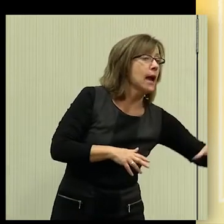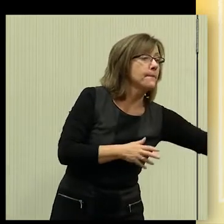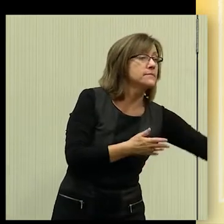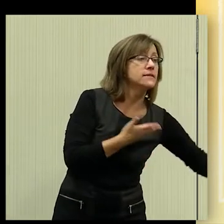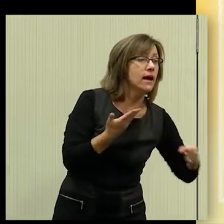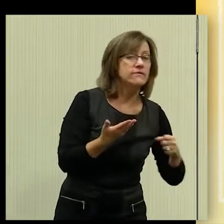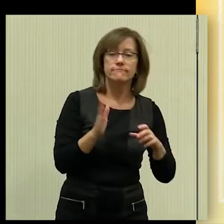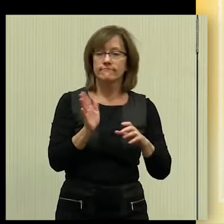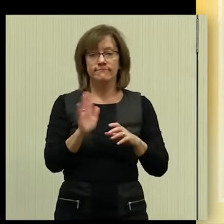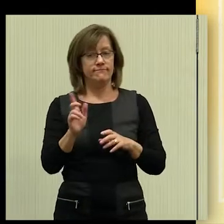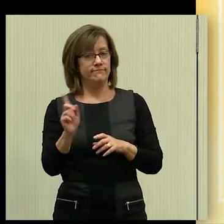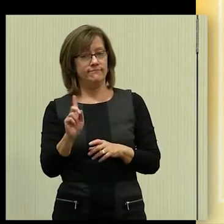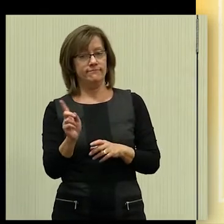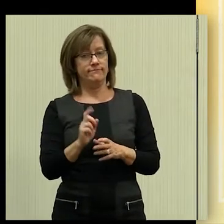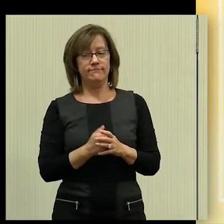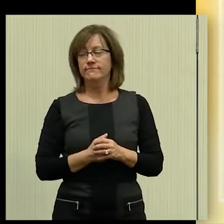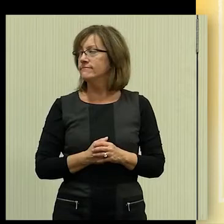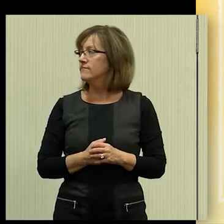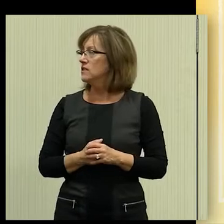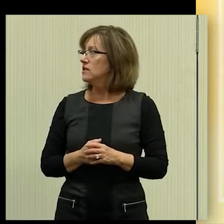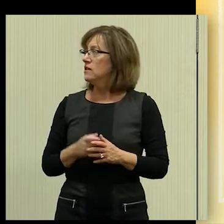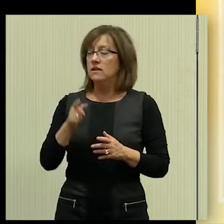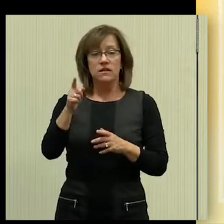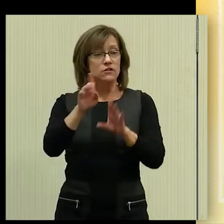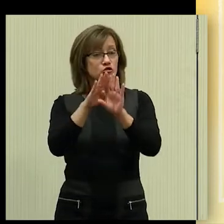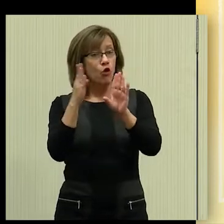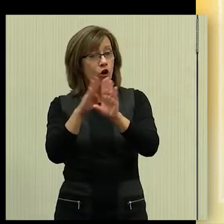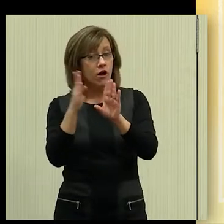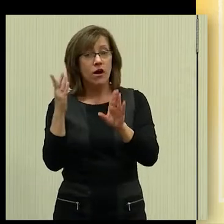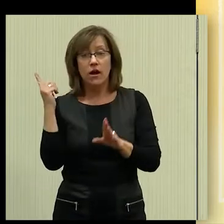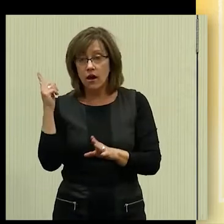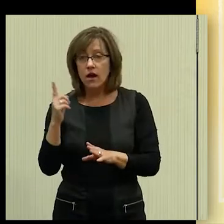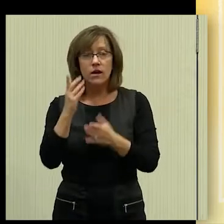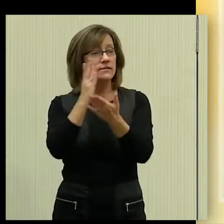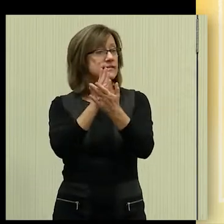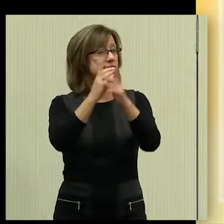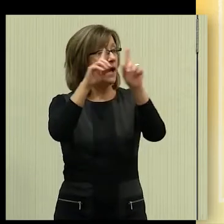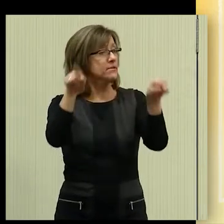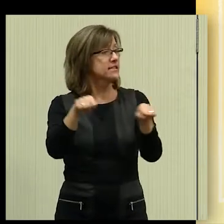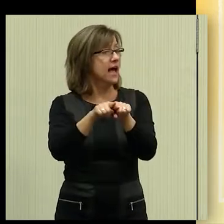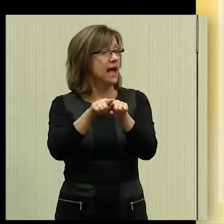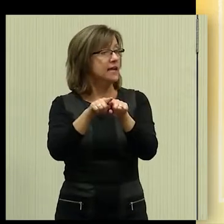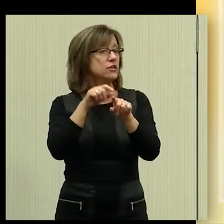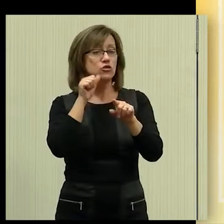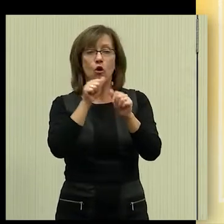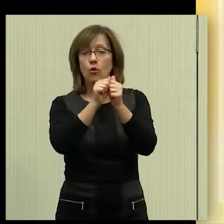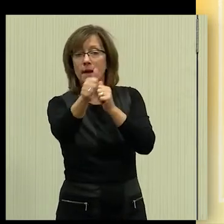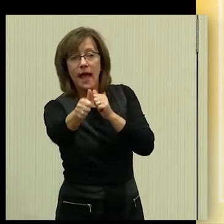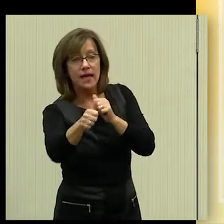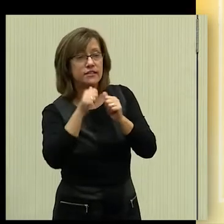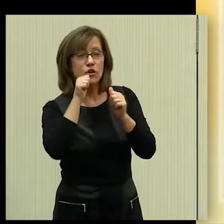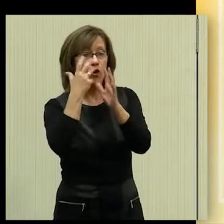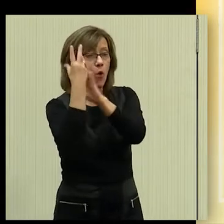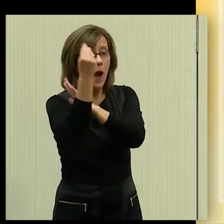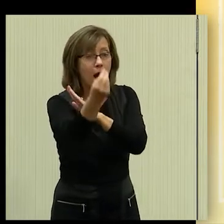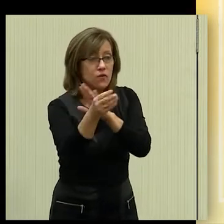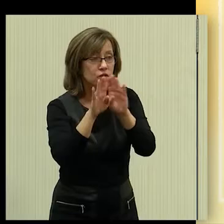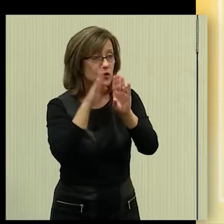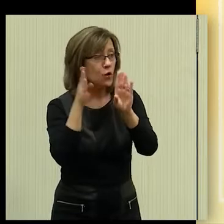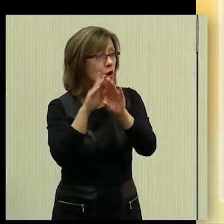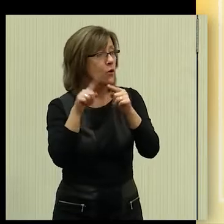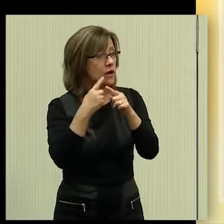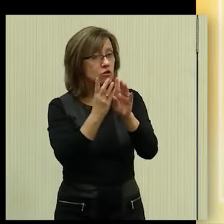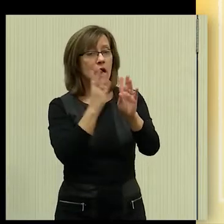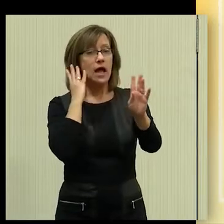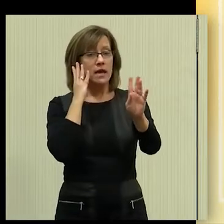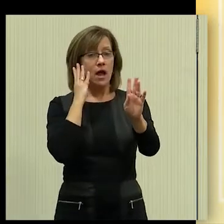area? Not. How about the door? Stop sign. Don't go any further. Don't go out of the door. When you line up,